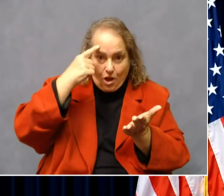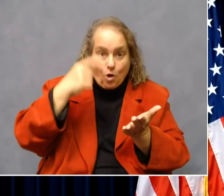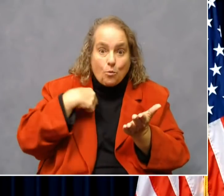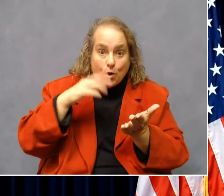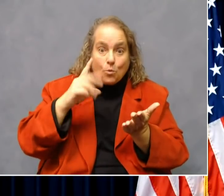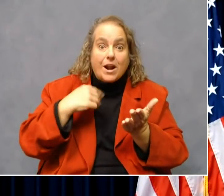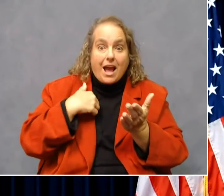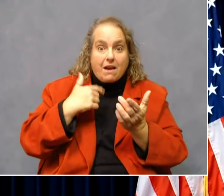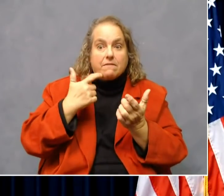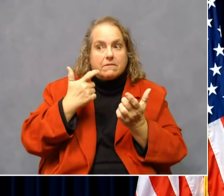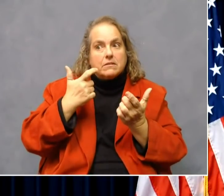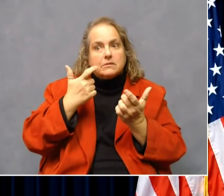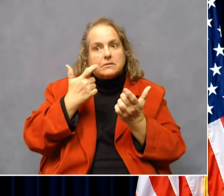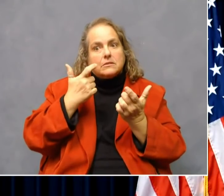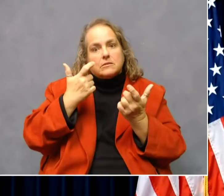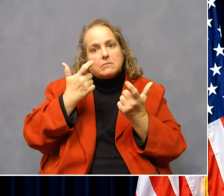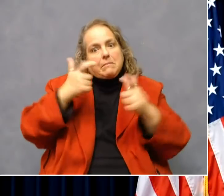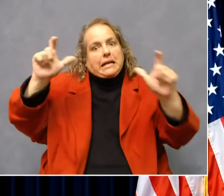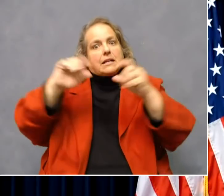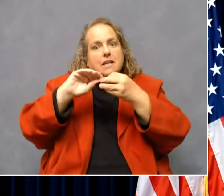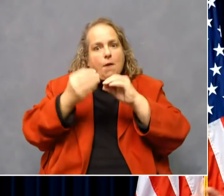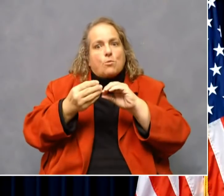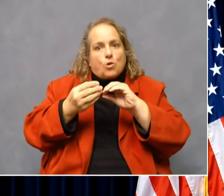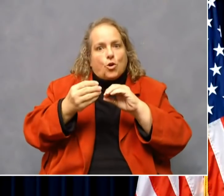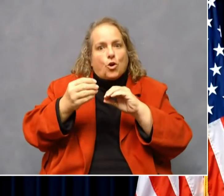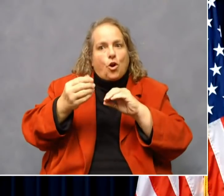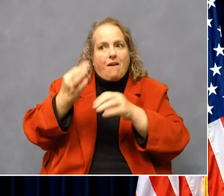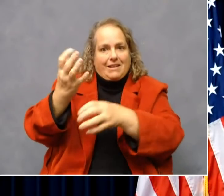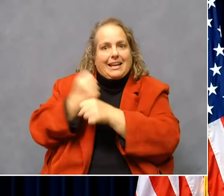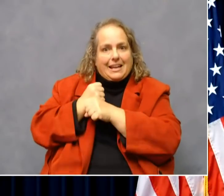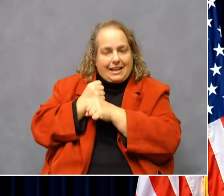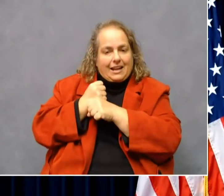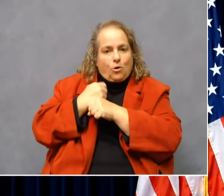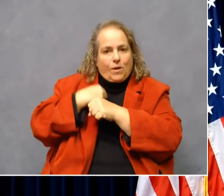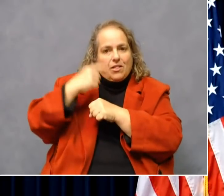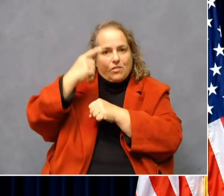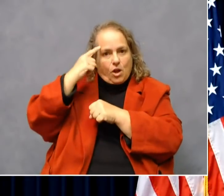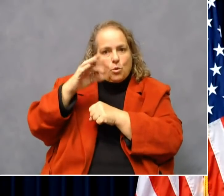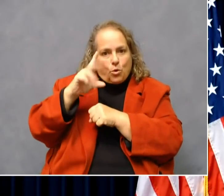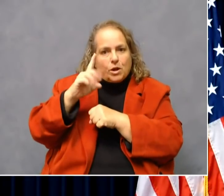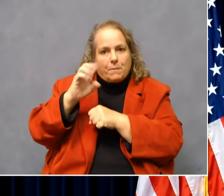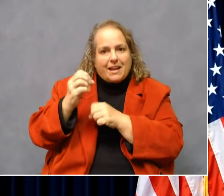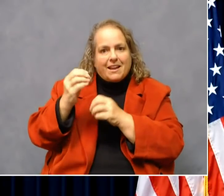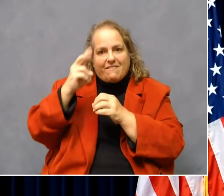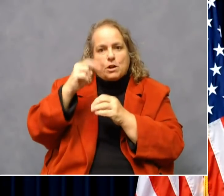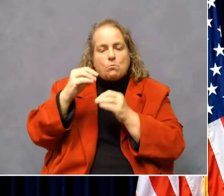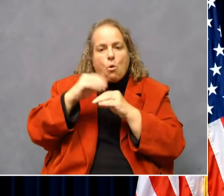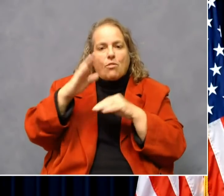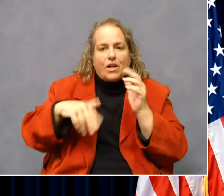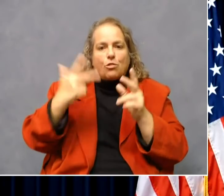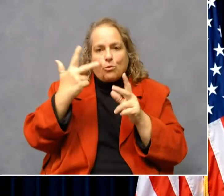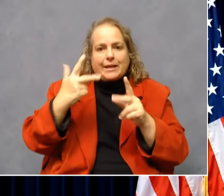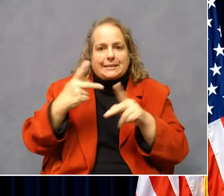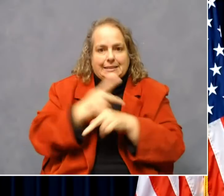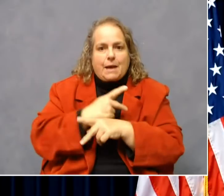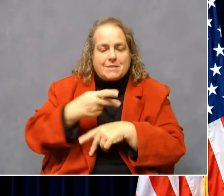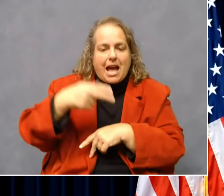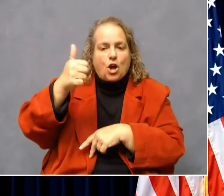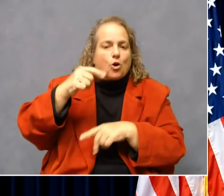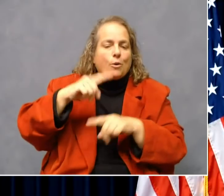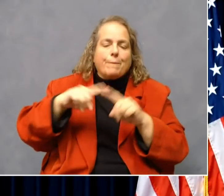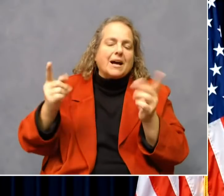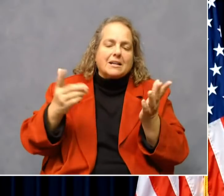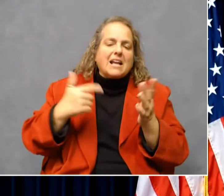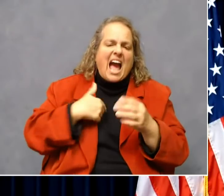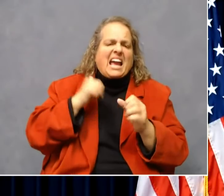significantly more than that. I thought it was even more than 3 times higher. But we will send you that exact